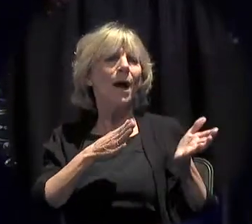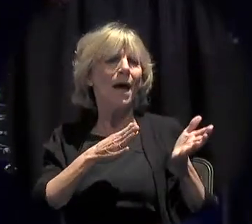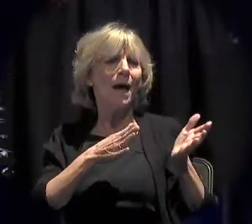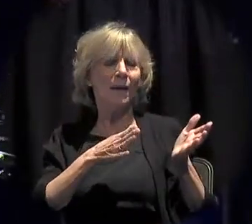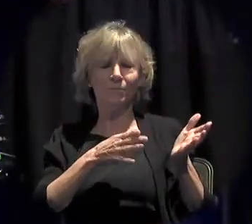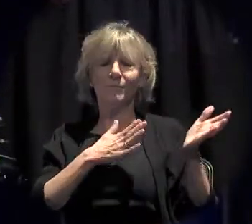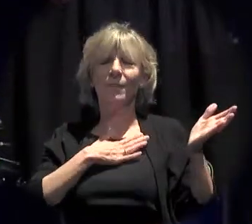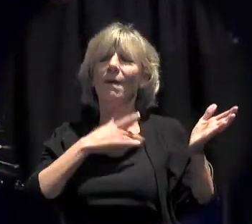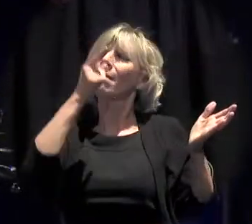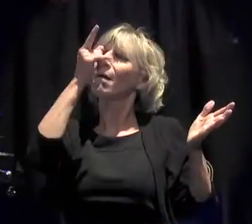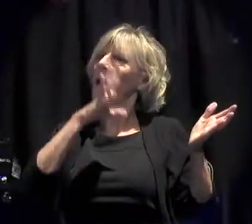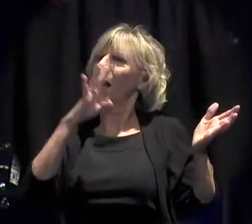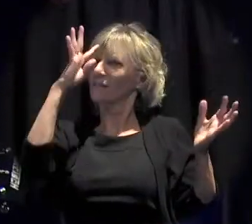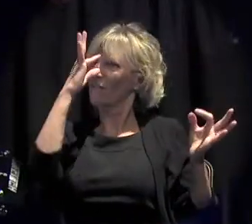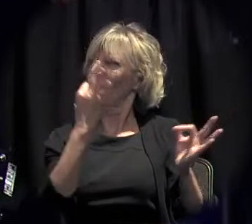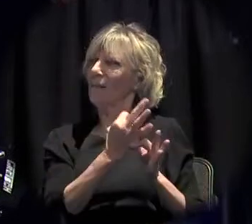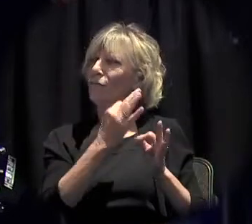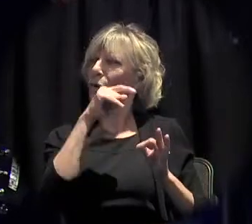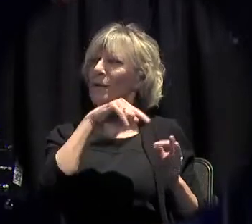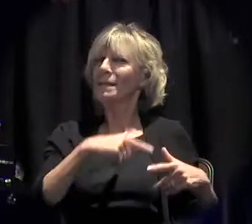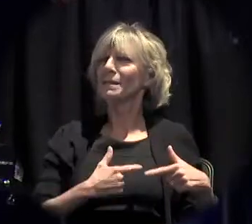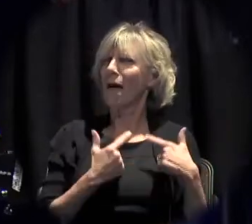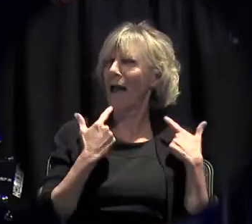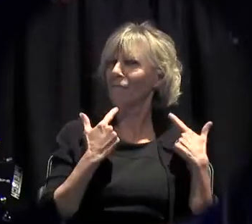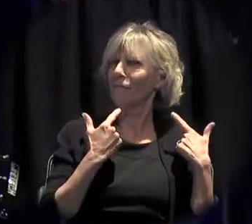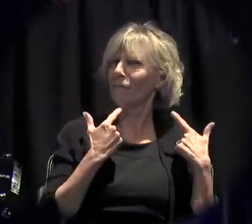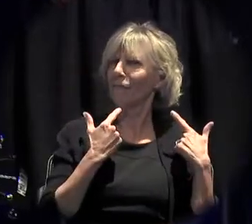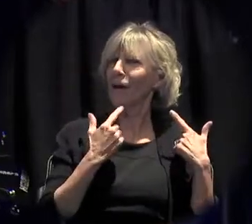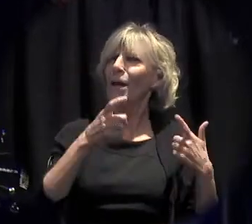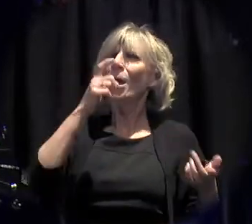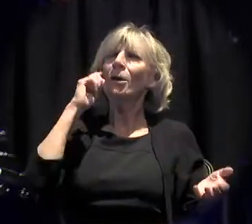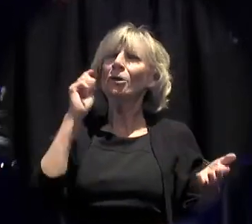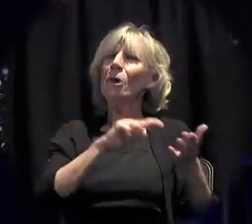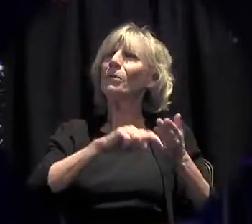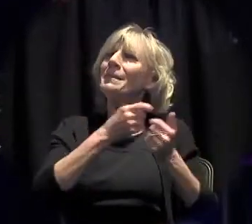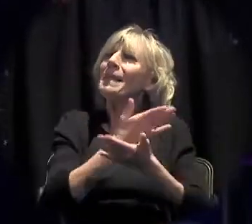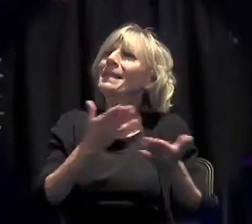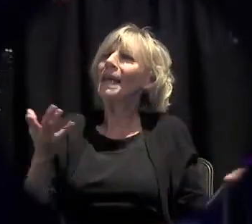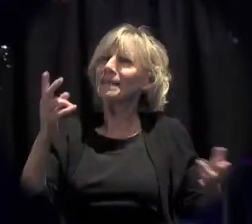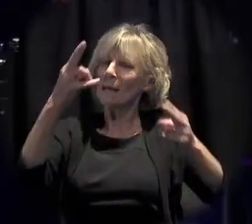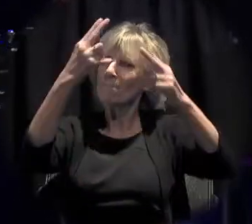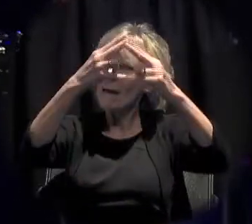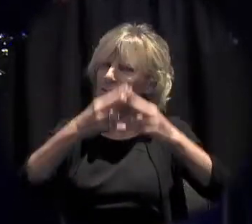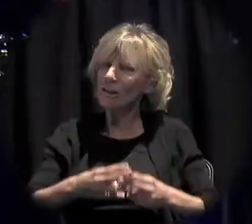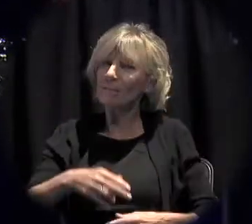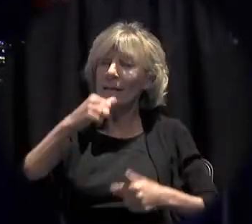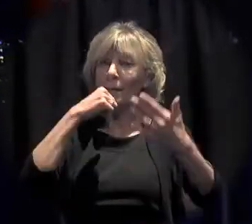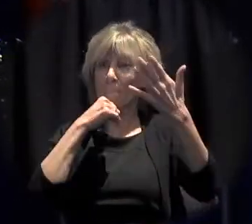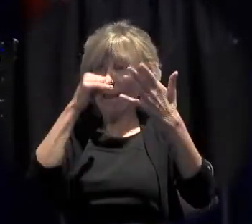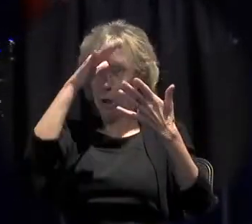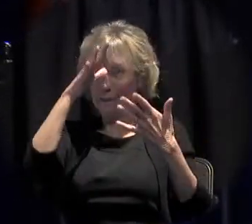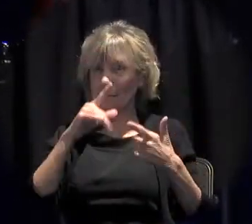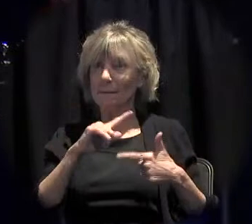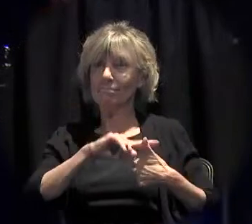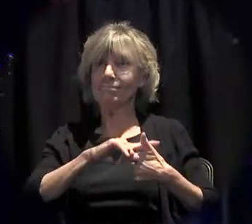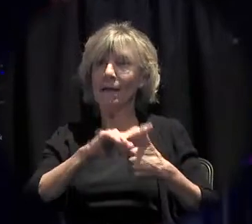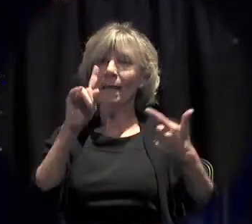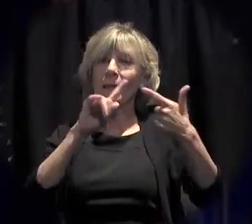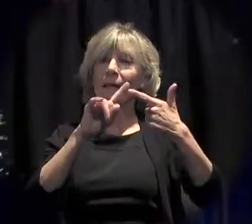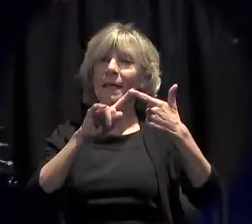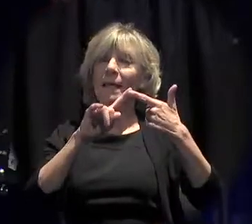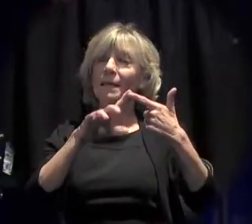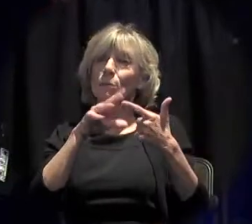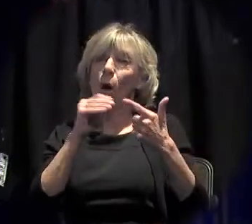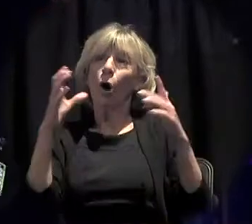that God was faithful in Tyson's life? Did you notice the things he mentioned? He mentions his parents, and he mentions his